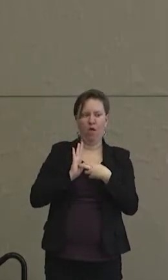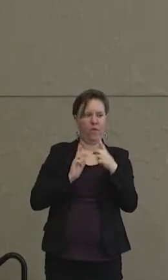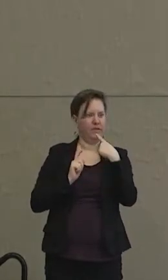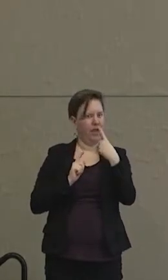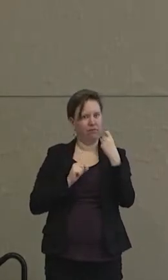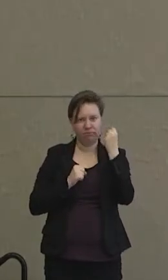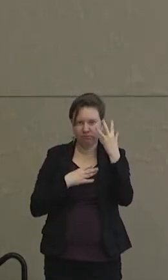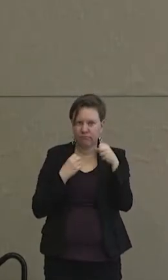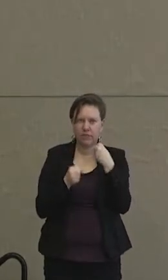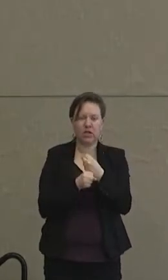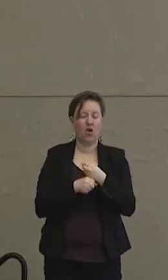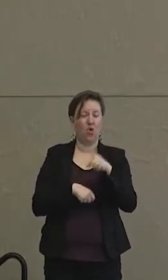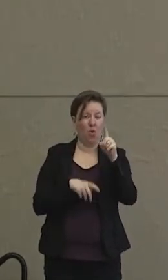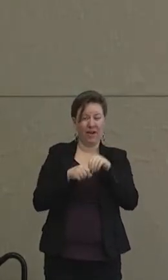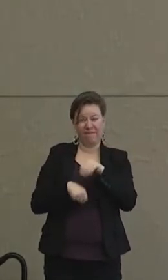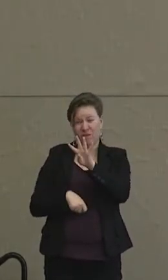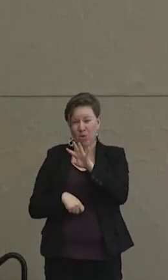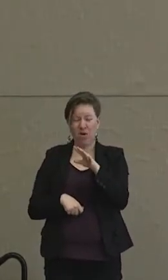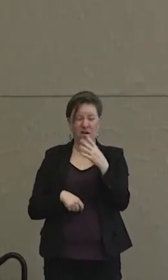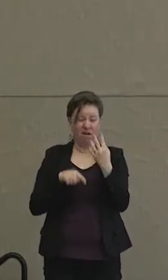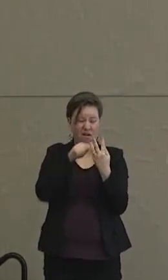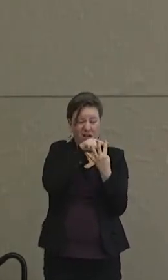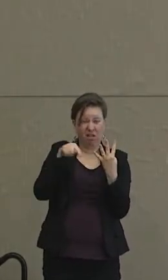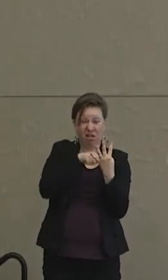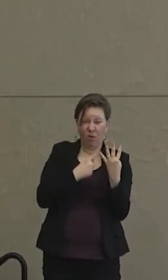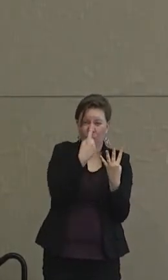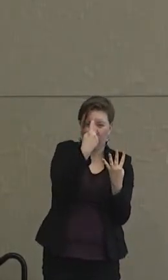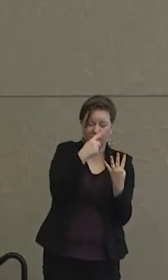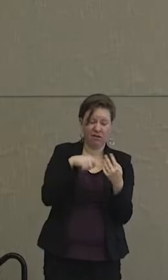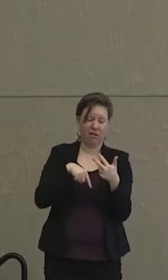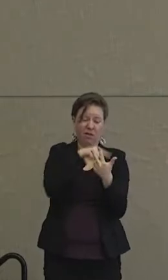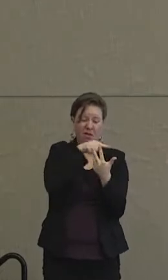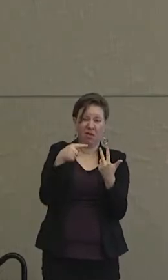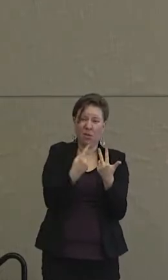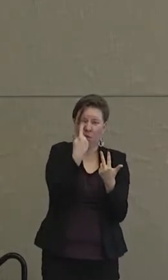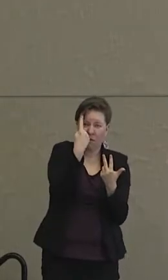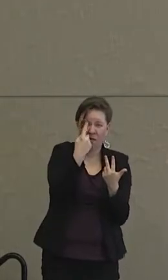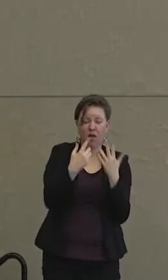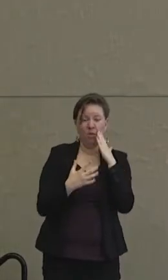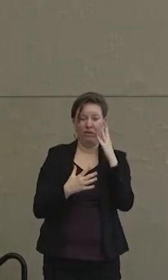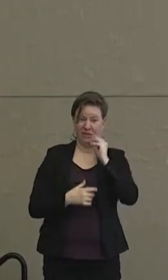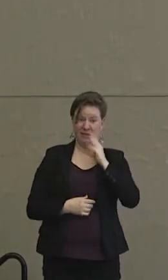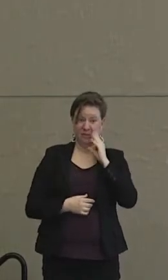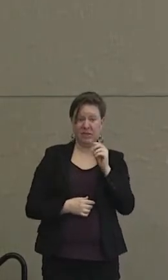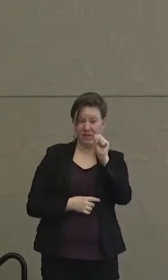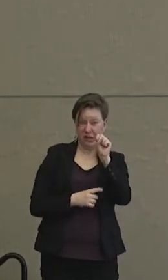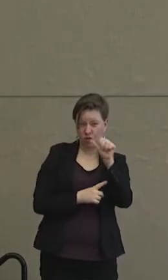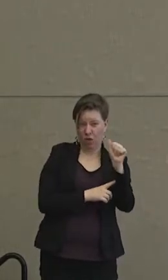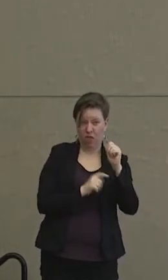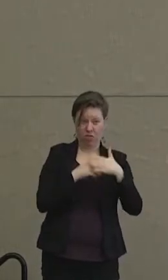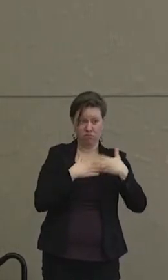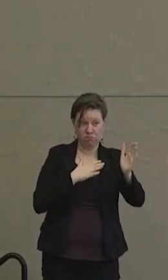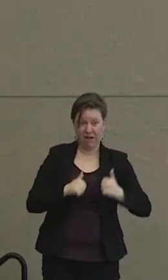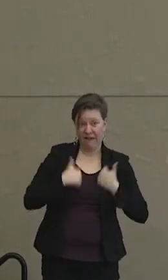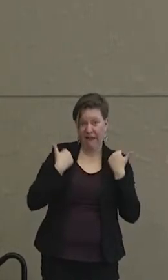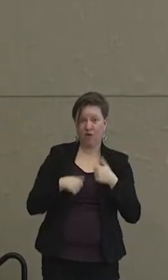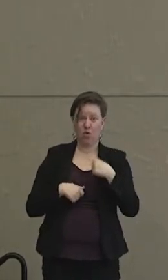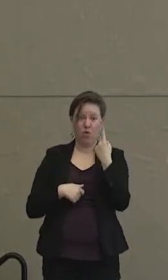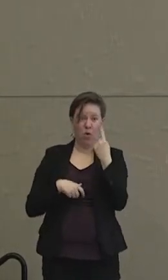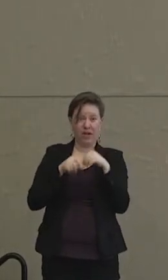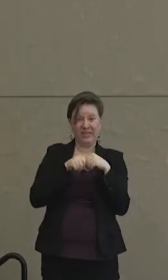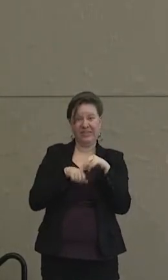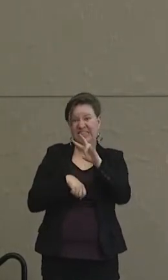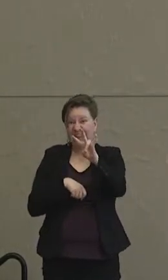for years, one in four, one in three, women is going to experience sexual assault in their lifetimes. One in seven, one